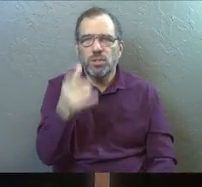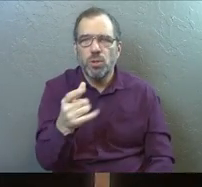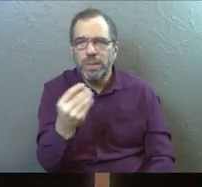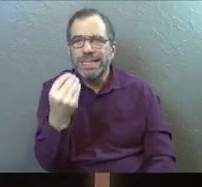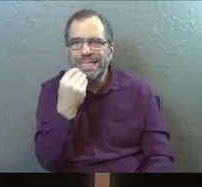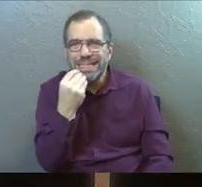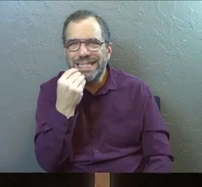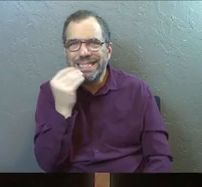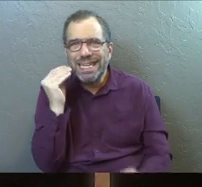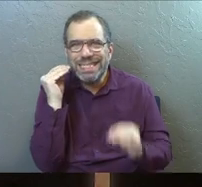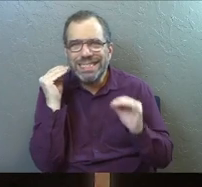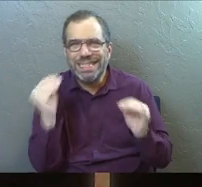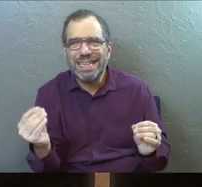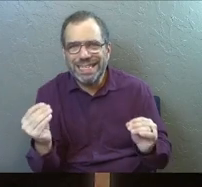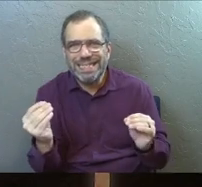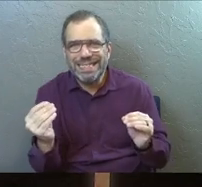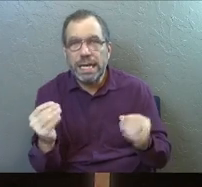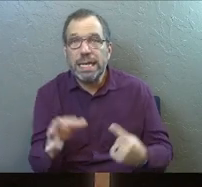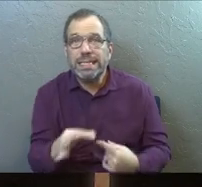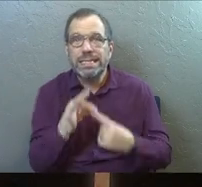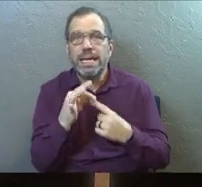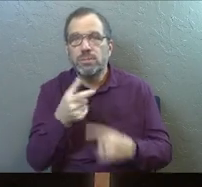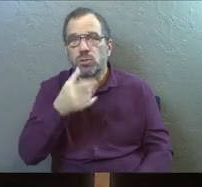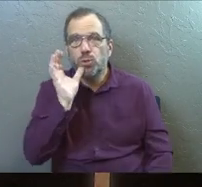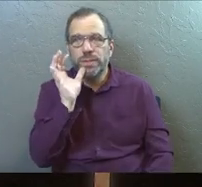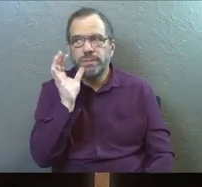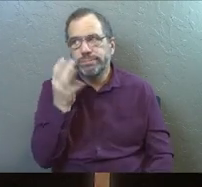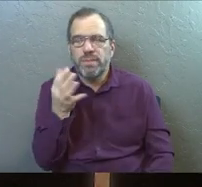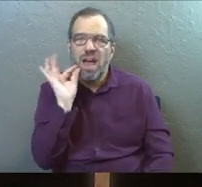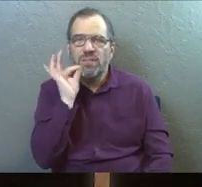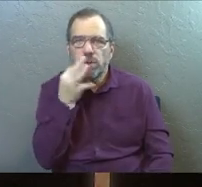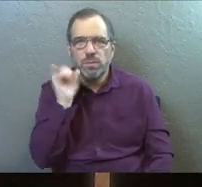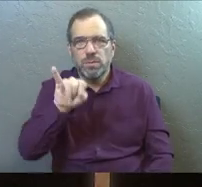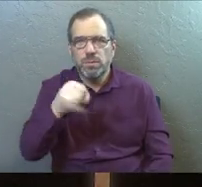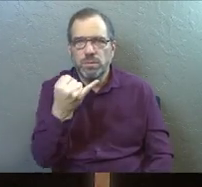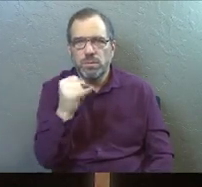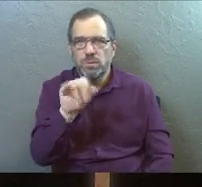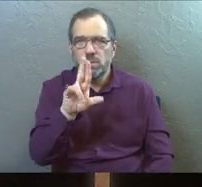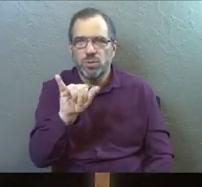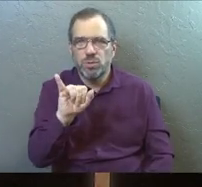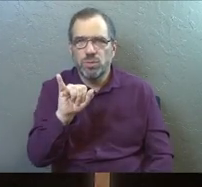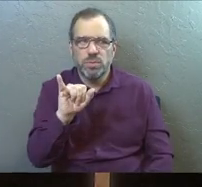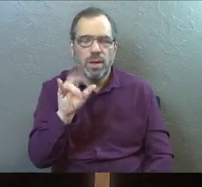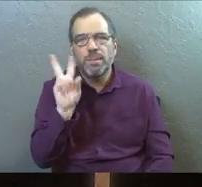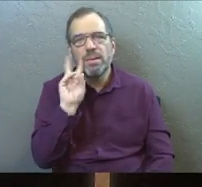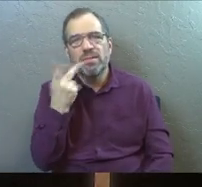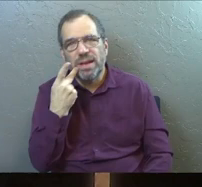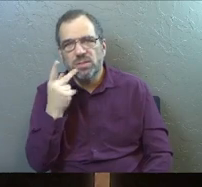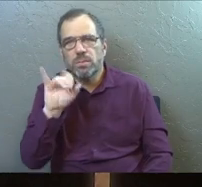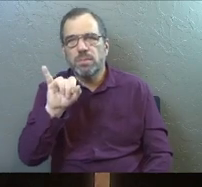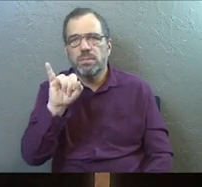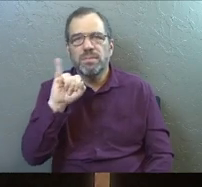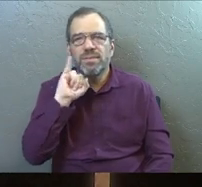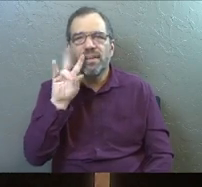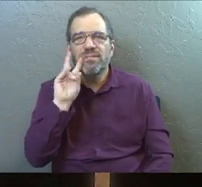going to eat nothing except drink fruit juice, some vegetable juice as